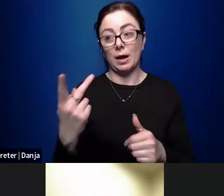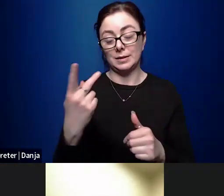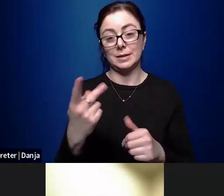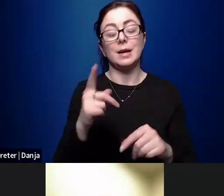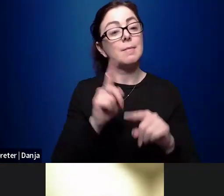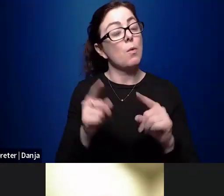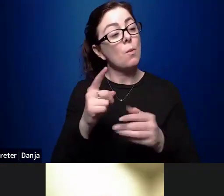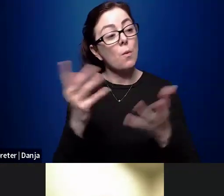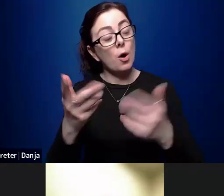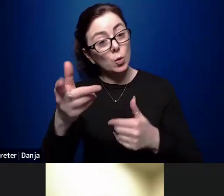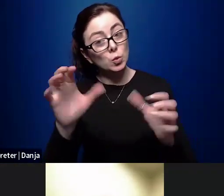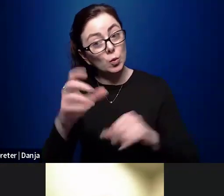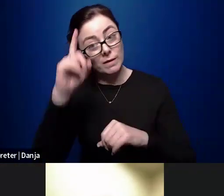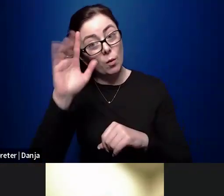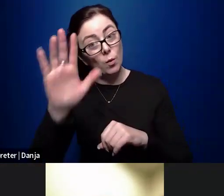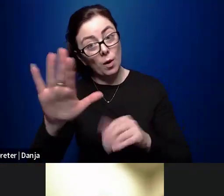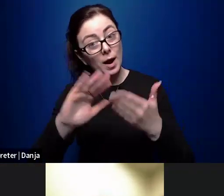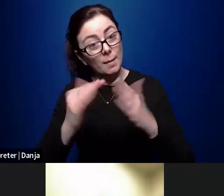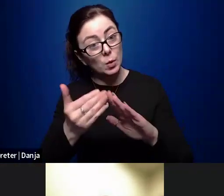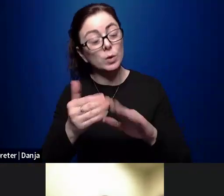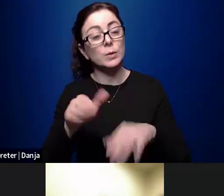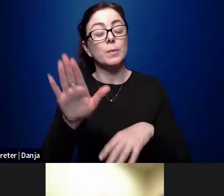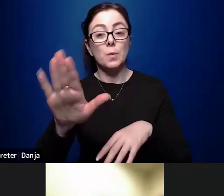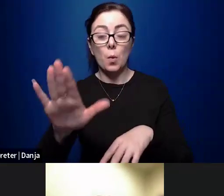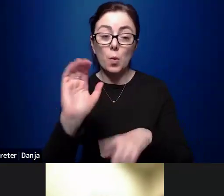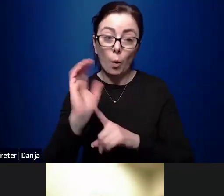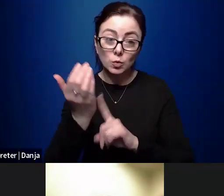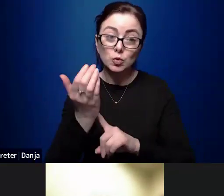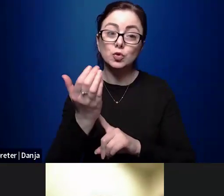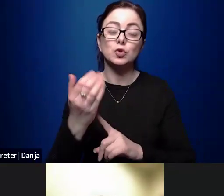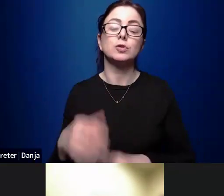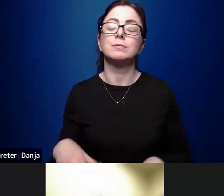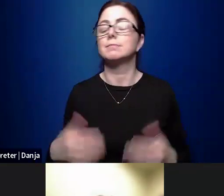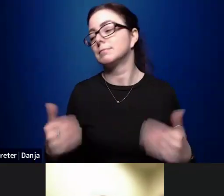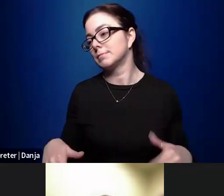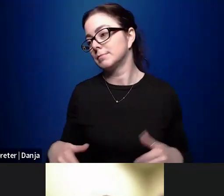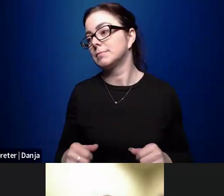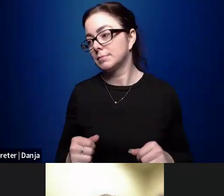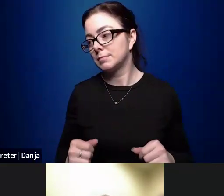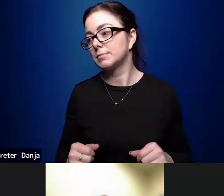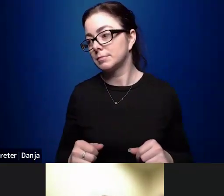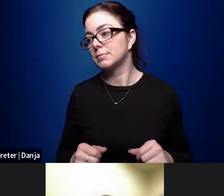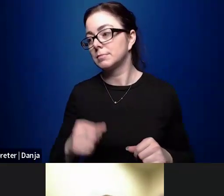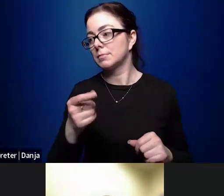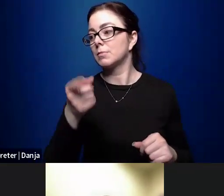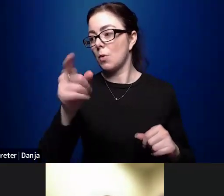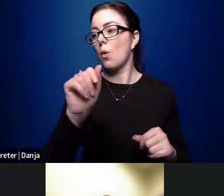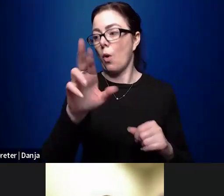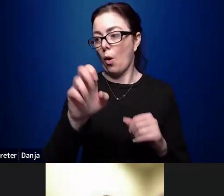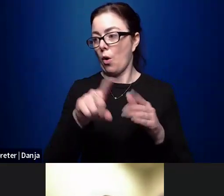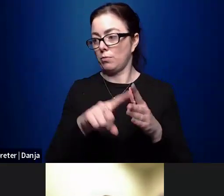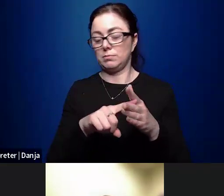your community and within your culture, you are opening up, I think you're opening a conversation